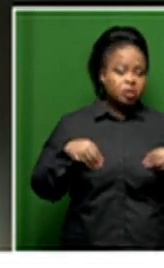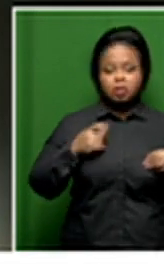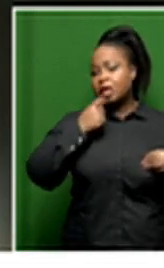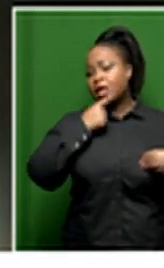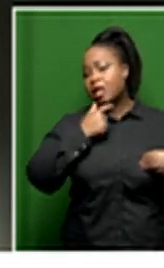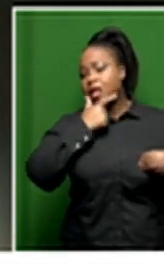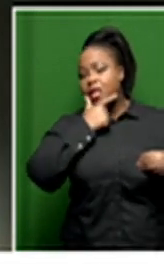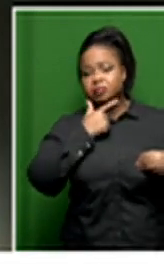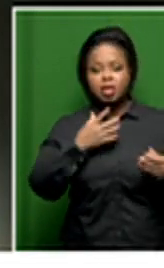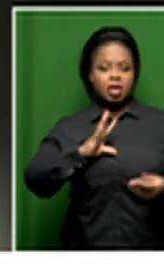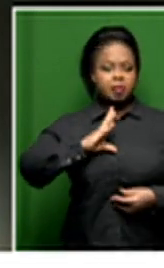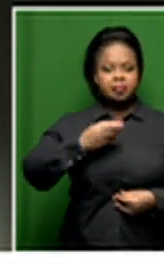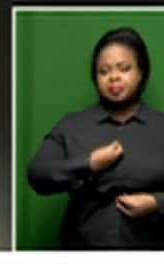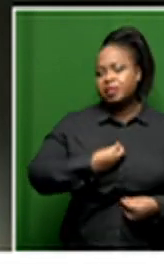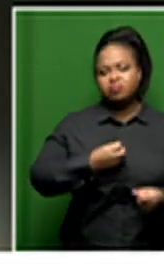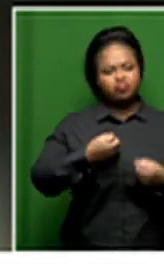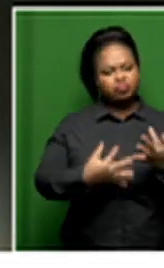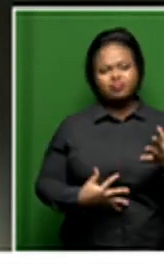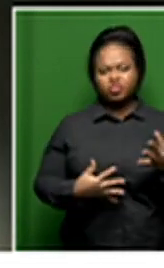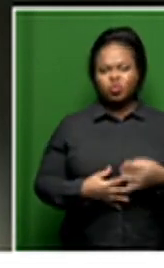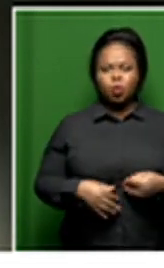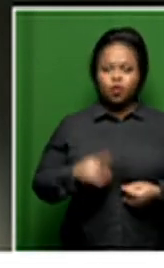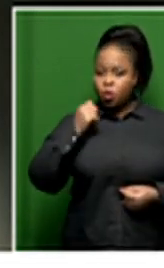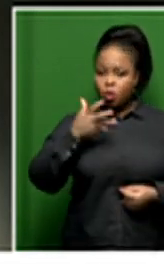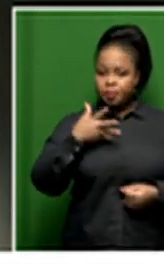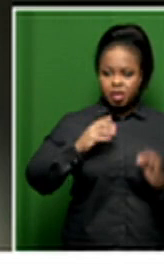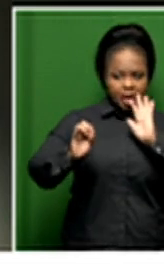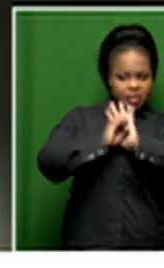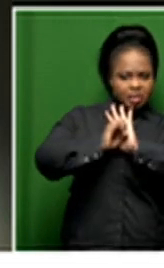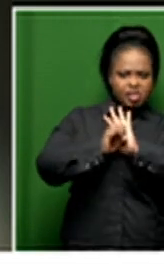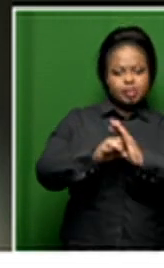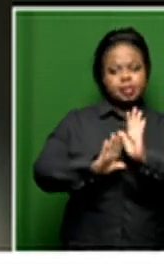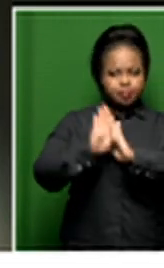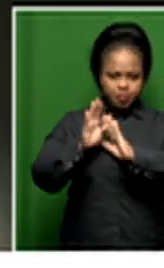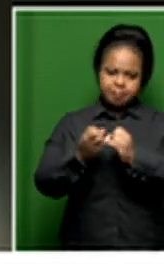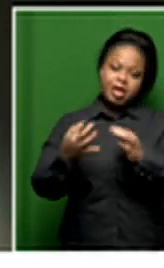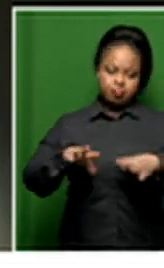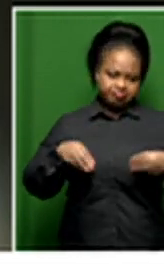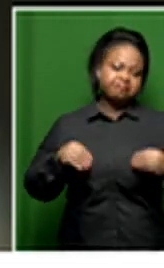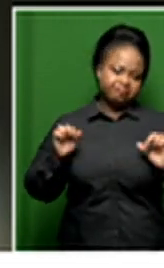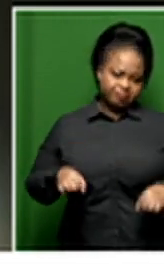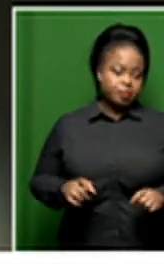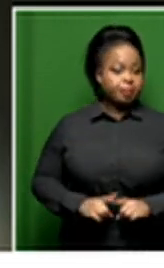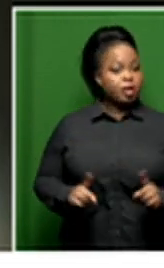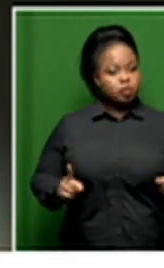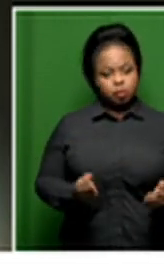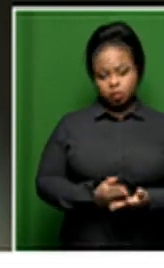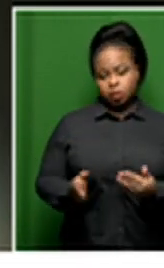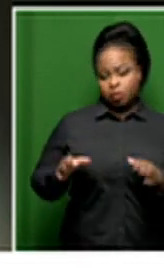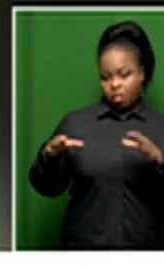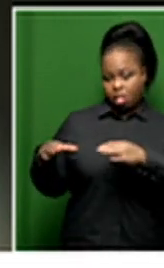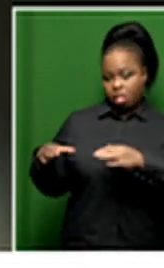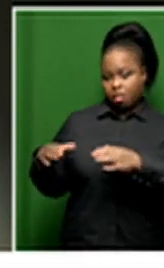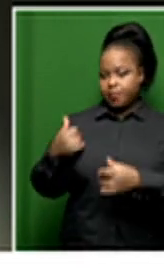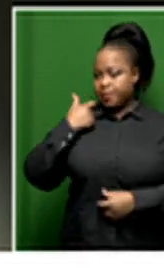sexual orientation, gender identity, etc., is improving. However, there is a group which